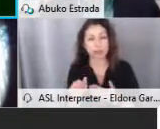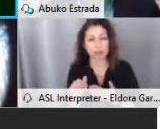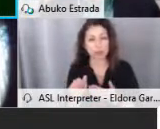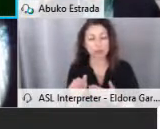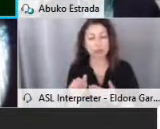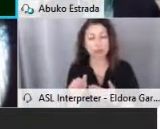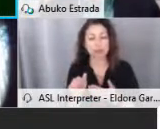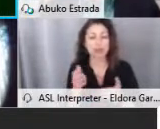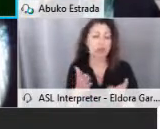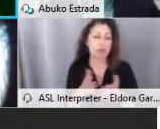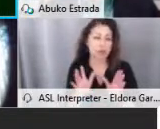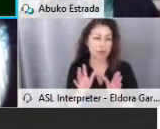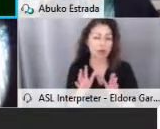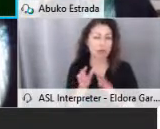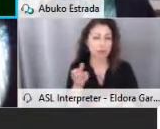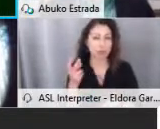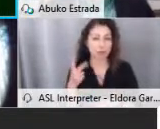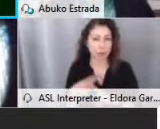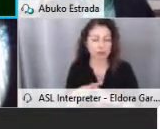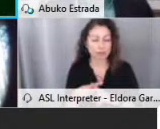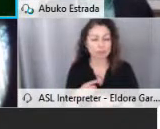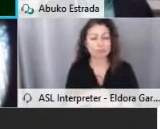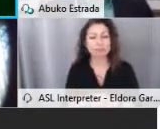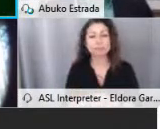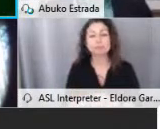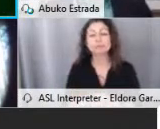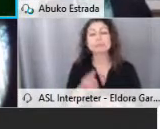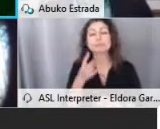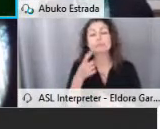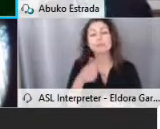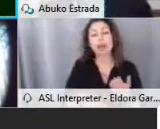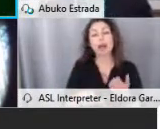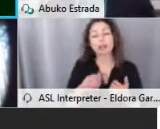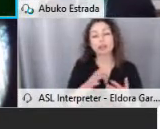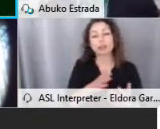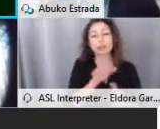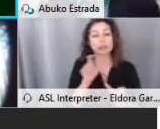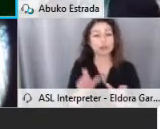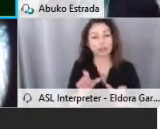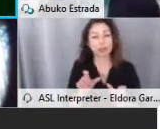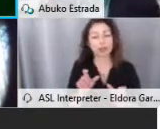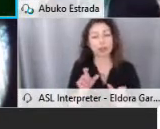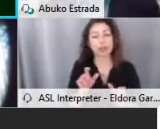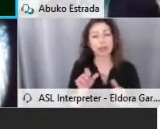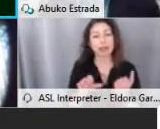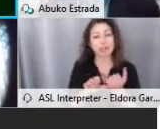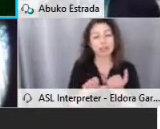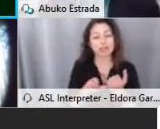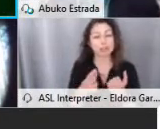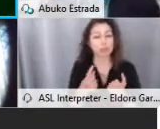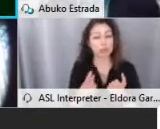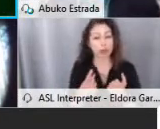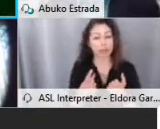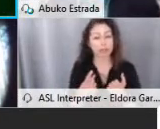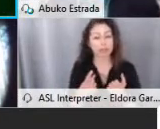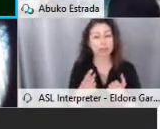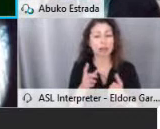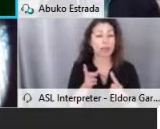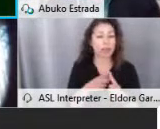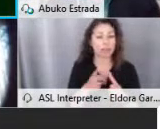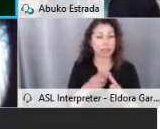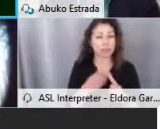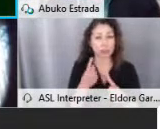$4,276 the overall 12 months. Under the enhanced premium assistance proposal, the